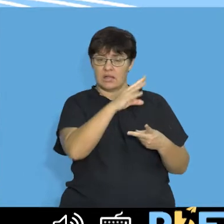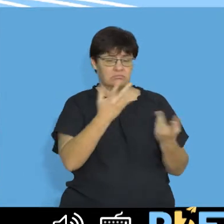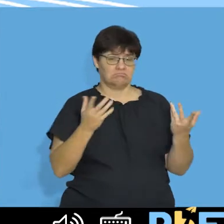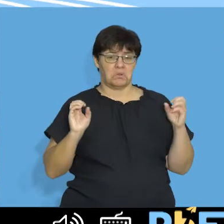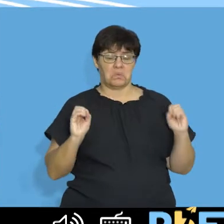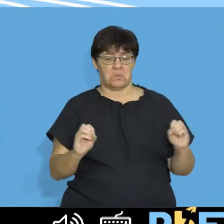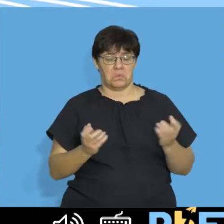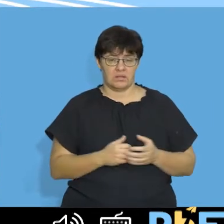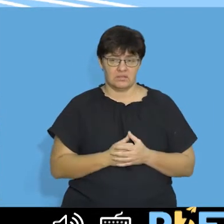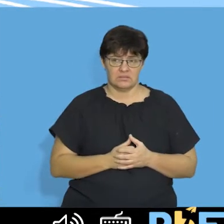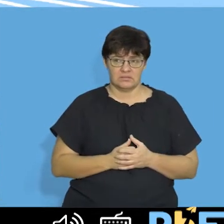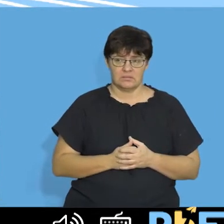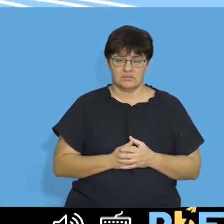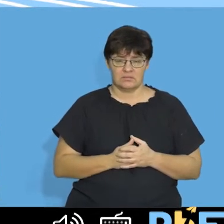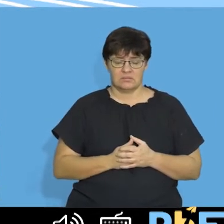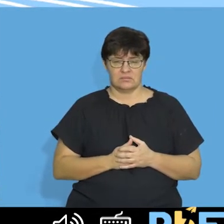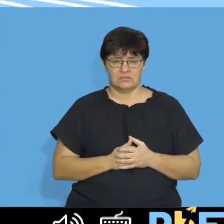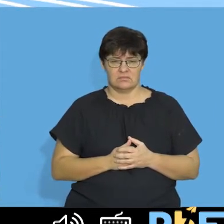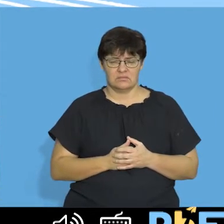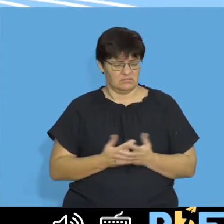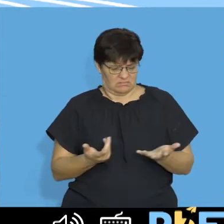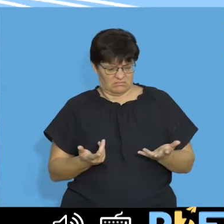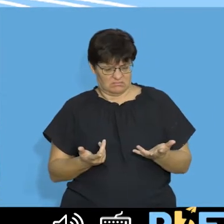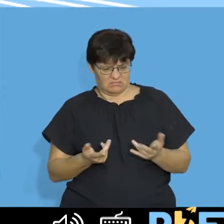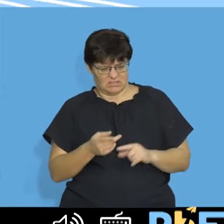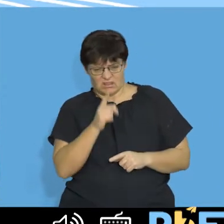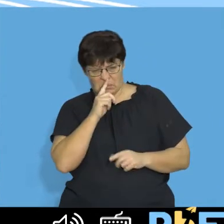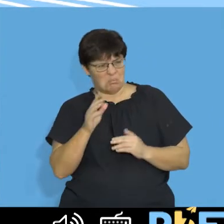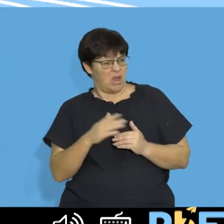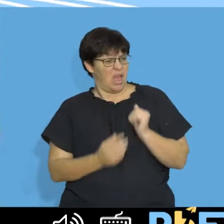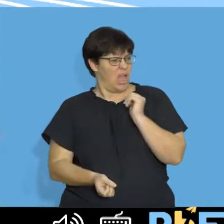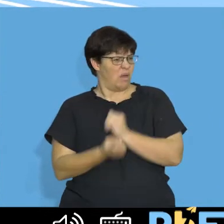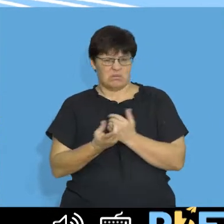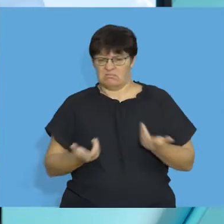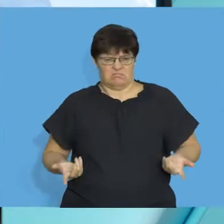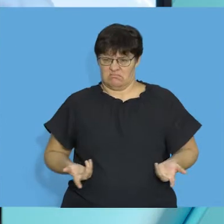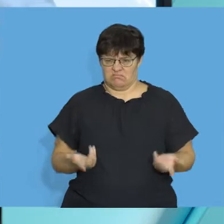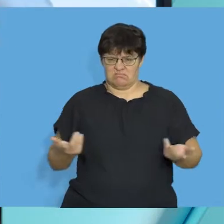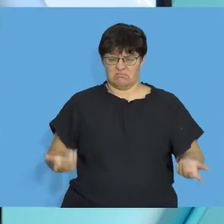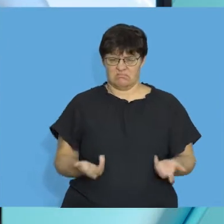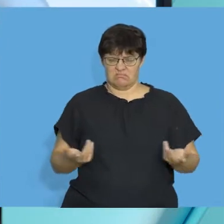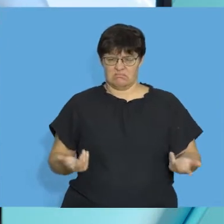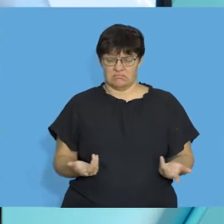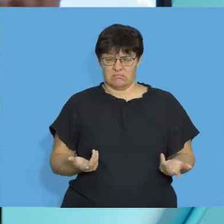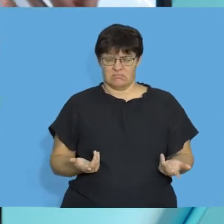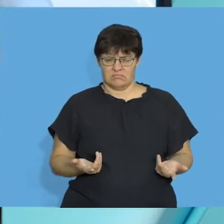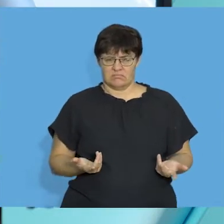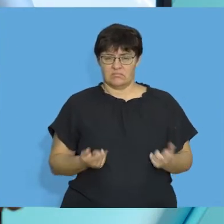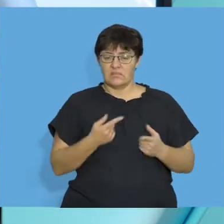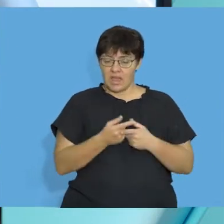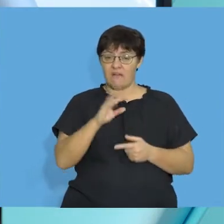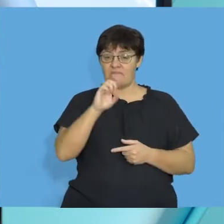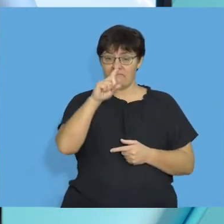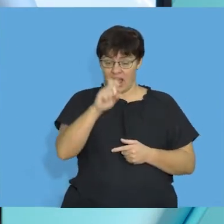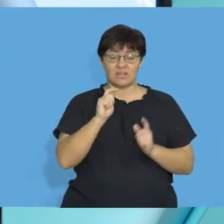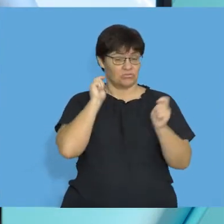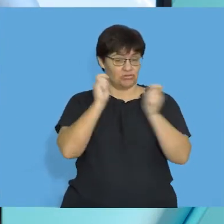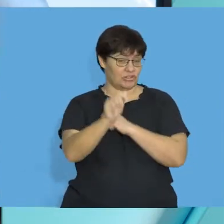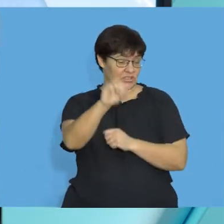glowing. It doesn't look like there's much happening here. So yes, the flux has